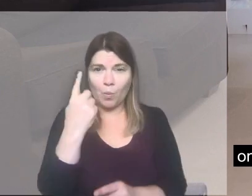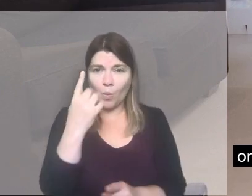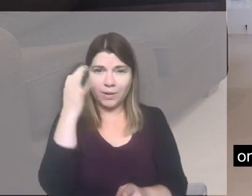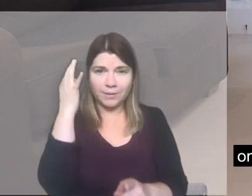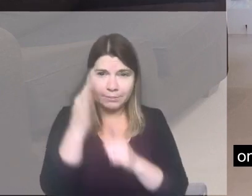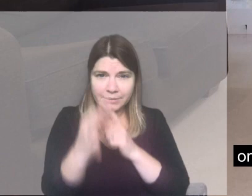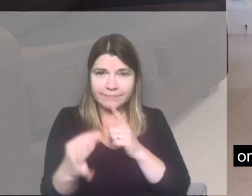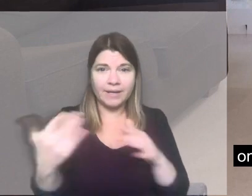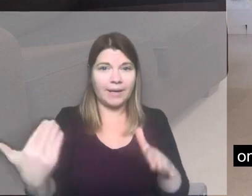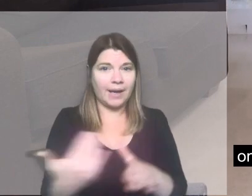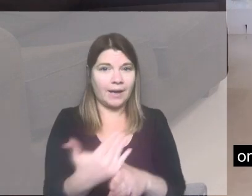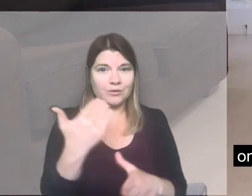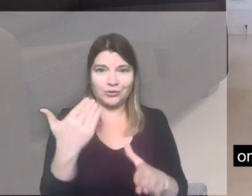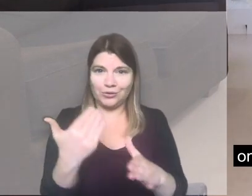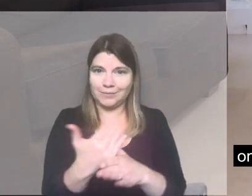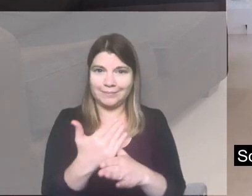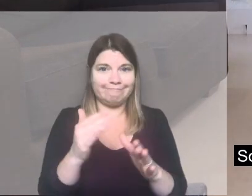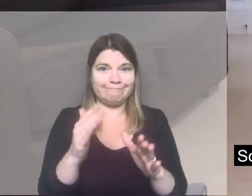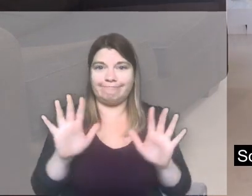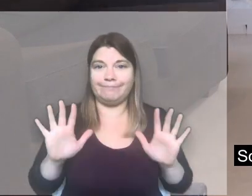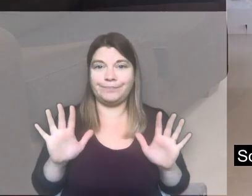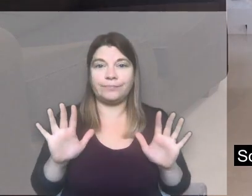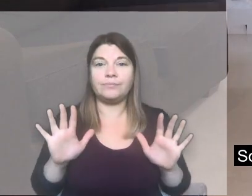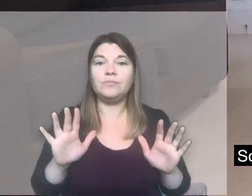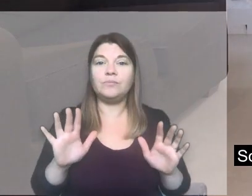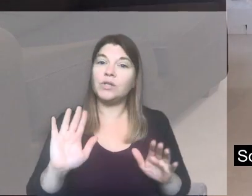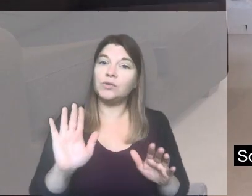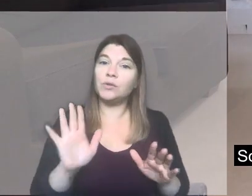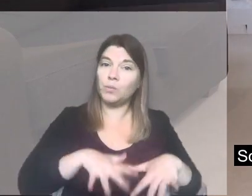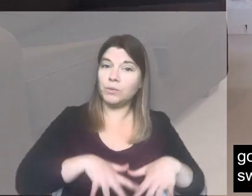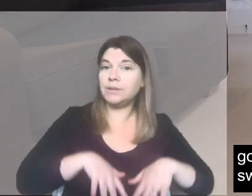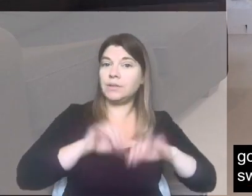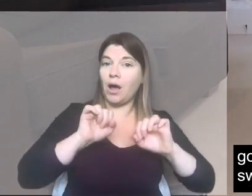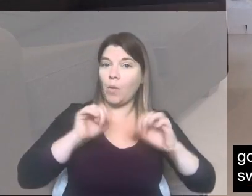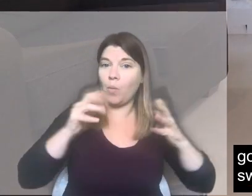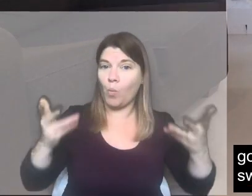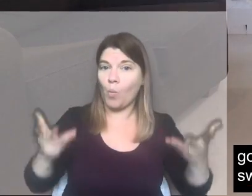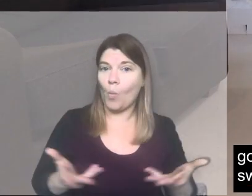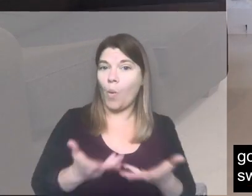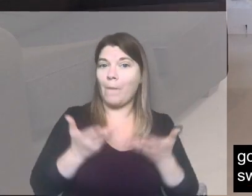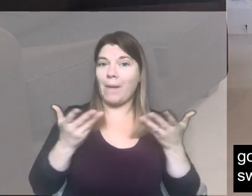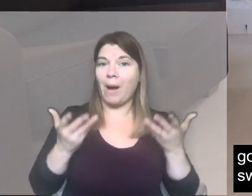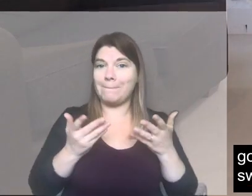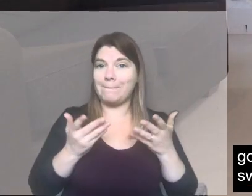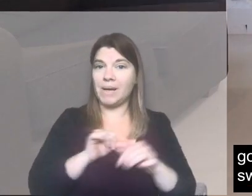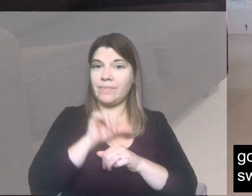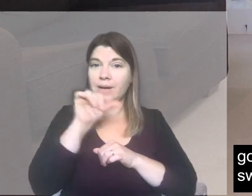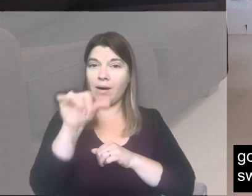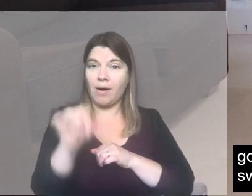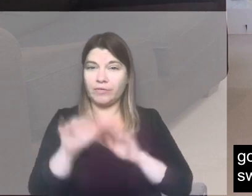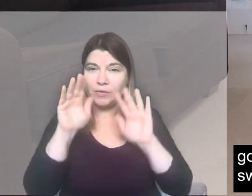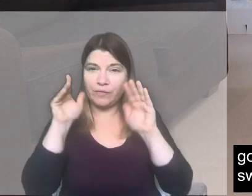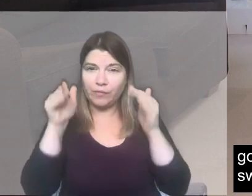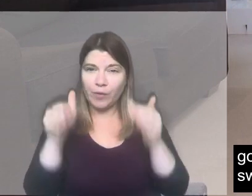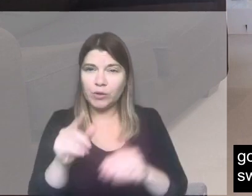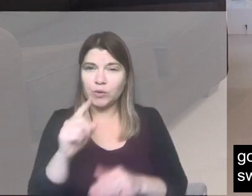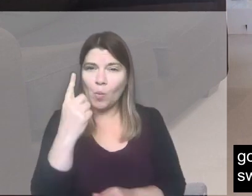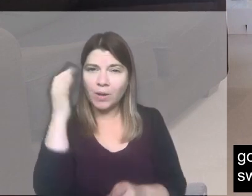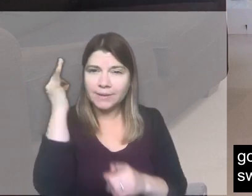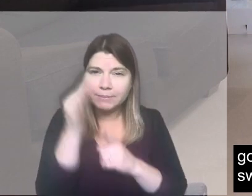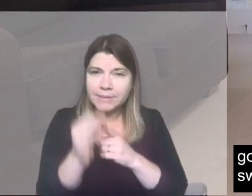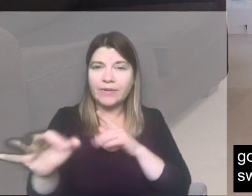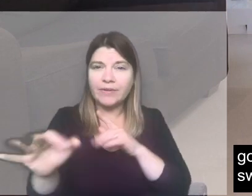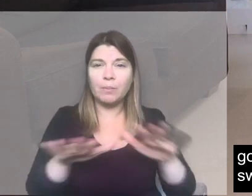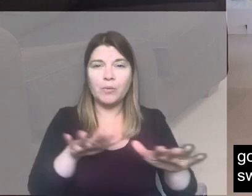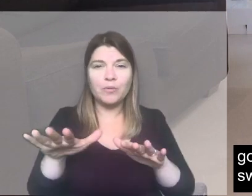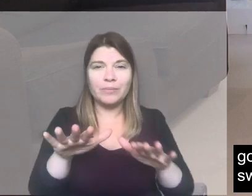today in our session. So we'll do a warm-up and then we're going to look at the movement of swinging or rocking